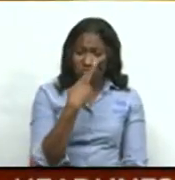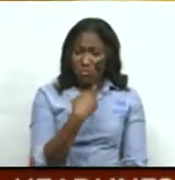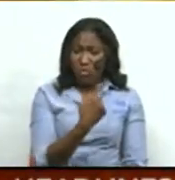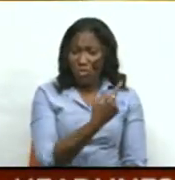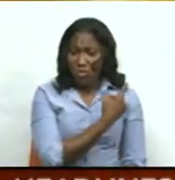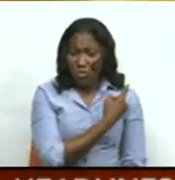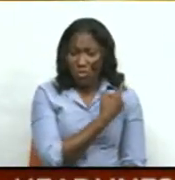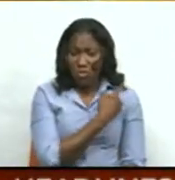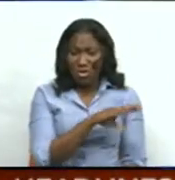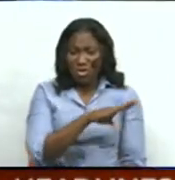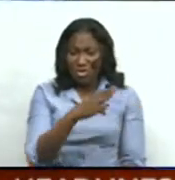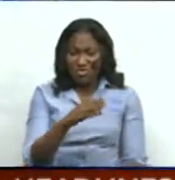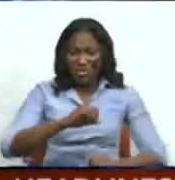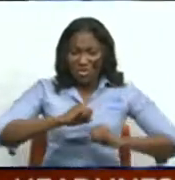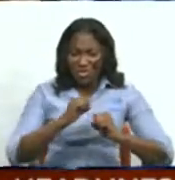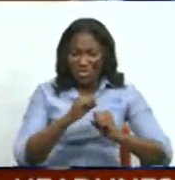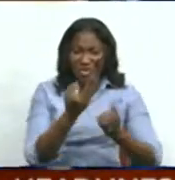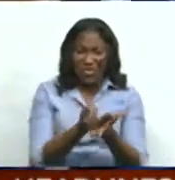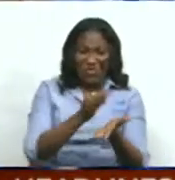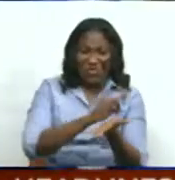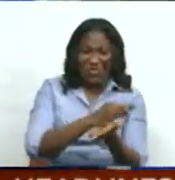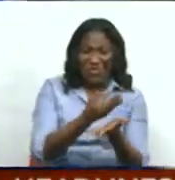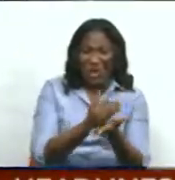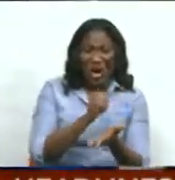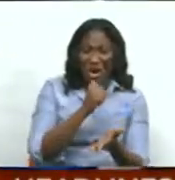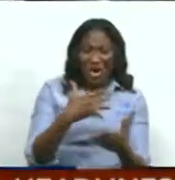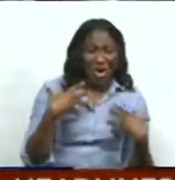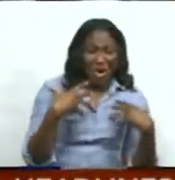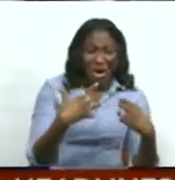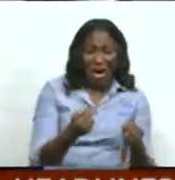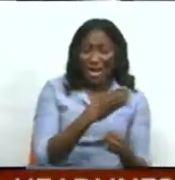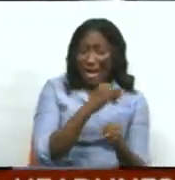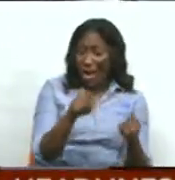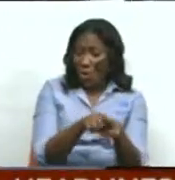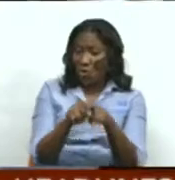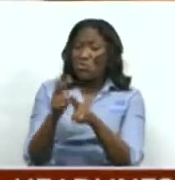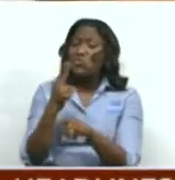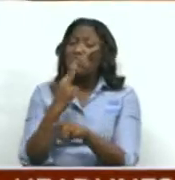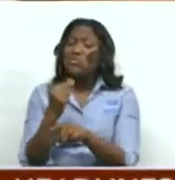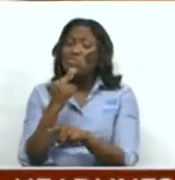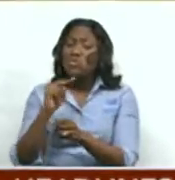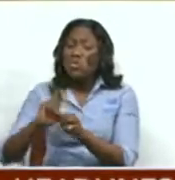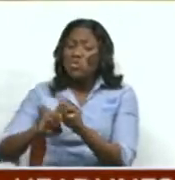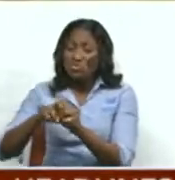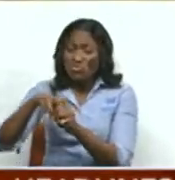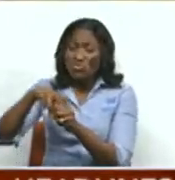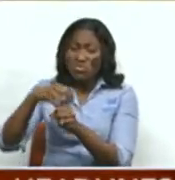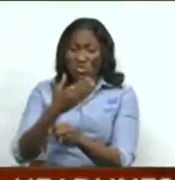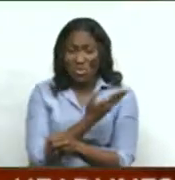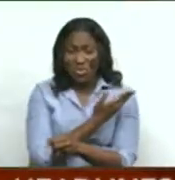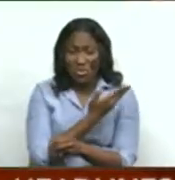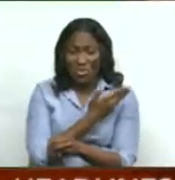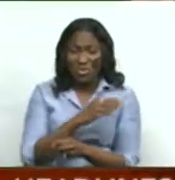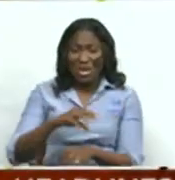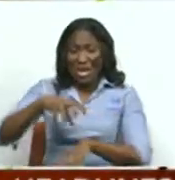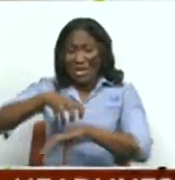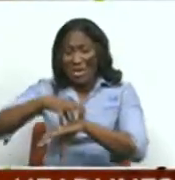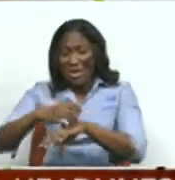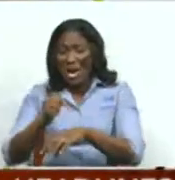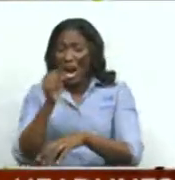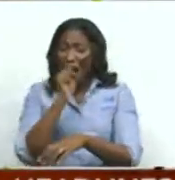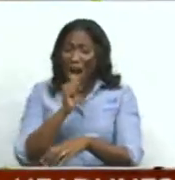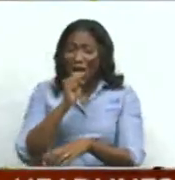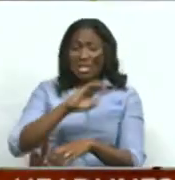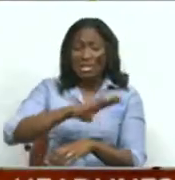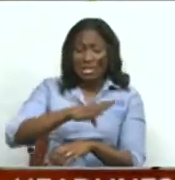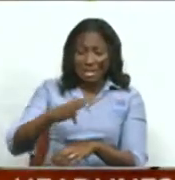producers comes a call from the Diabetes Association for taxes to be implemented. In a statement, the DATT says,